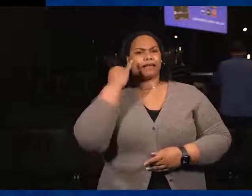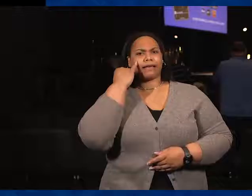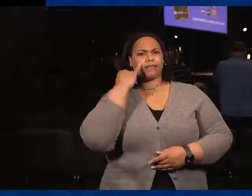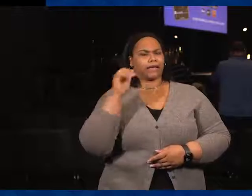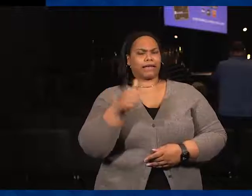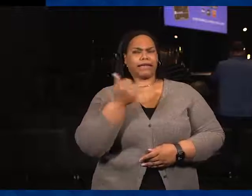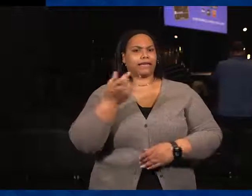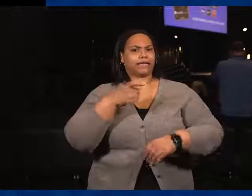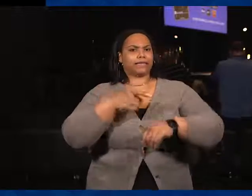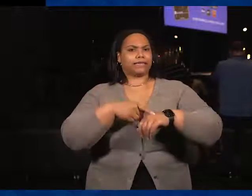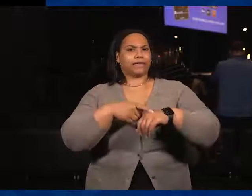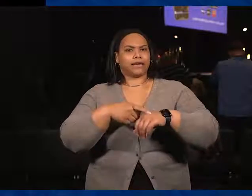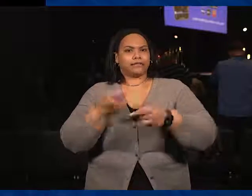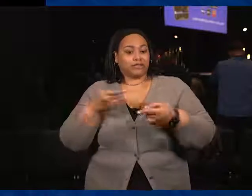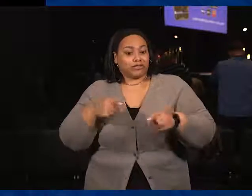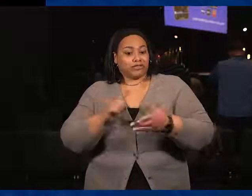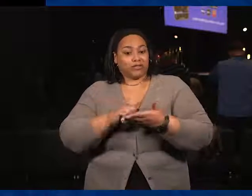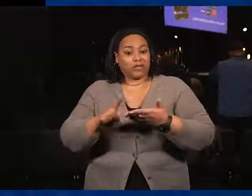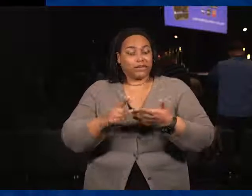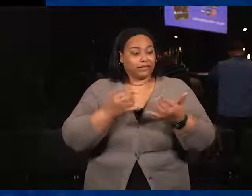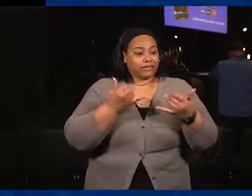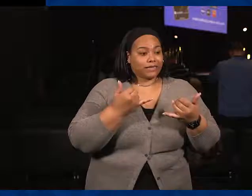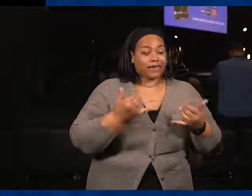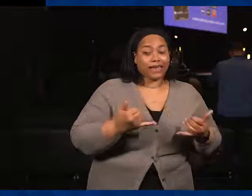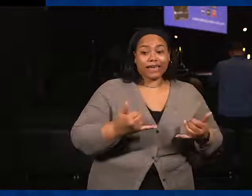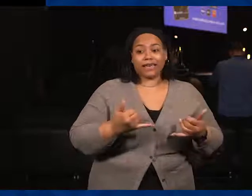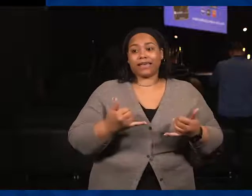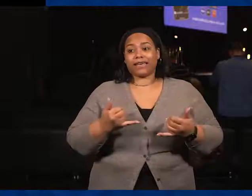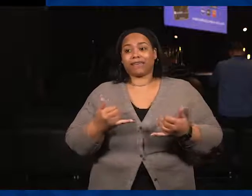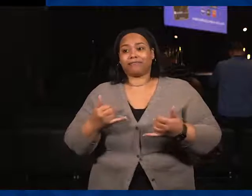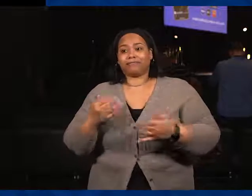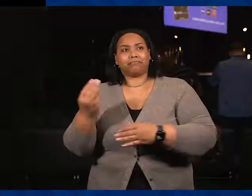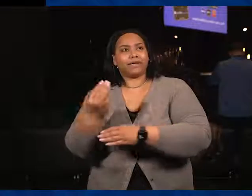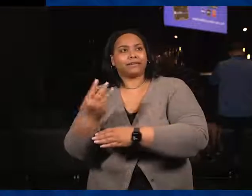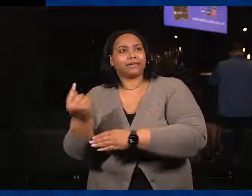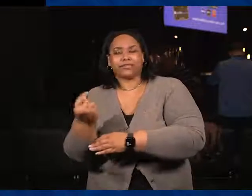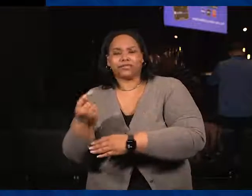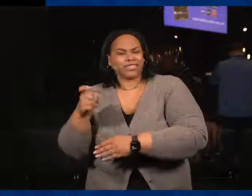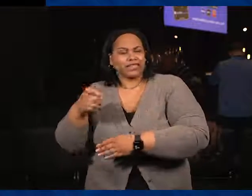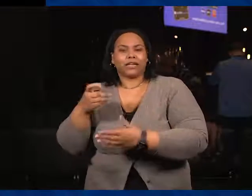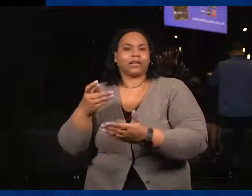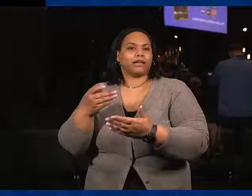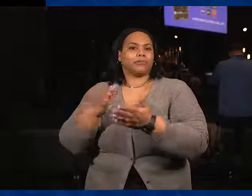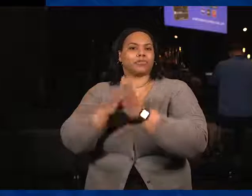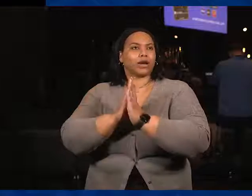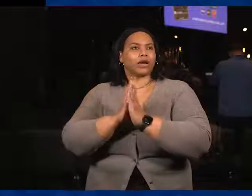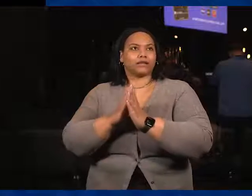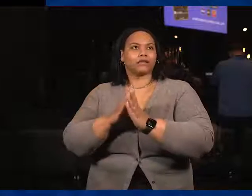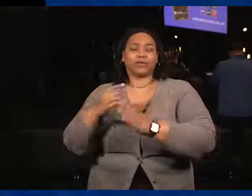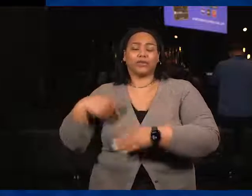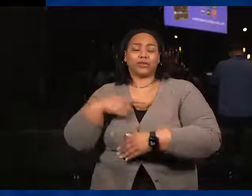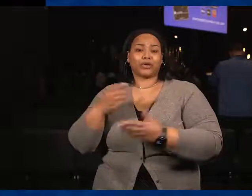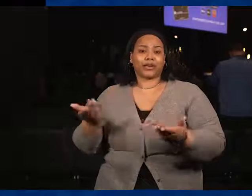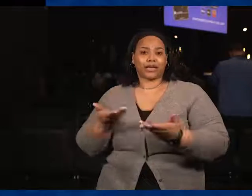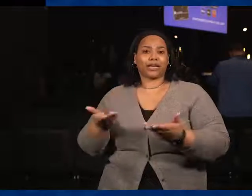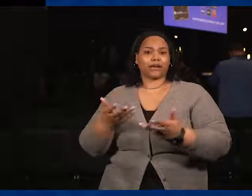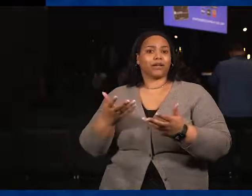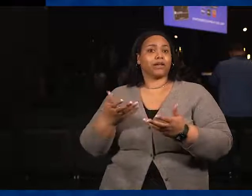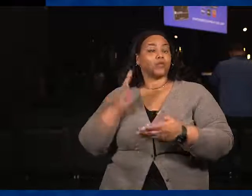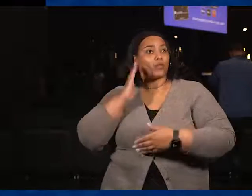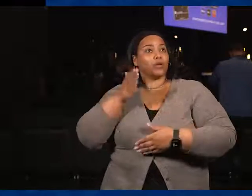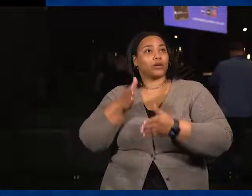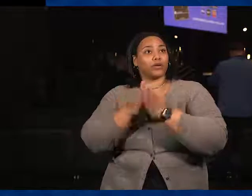point throughout the week, today, you need prayer, we are here and we would love to come alongside you if you need